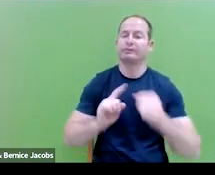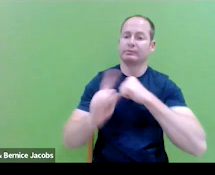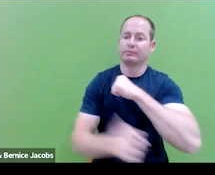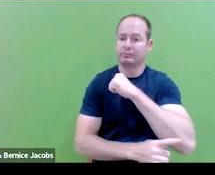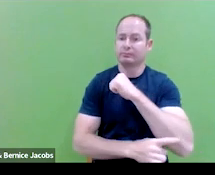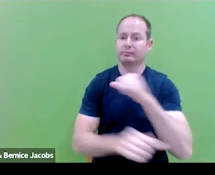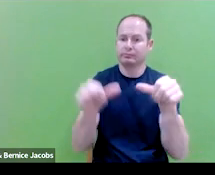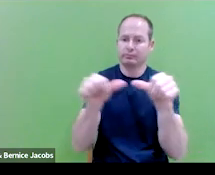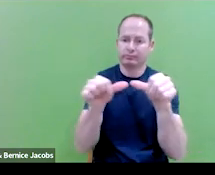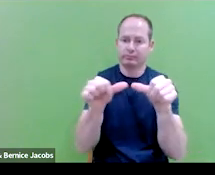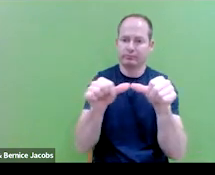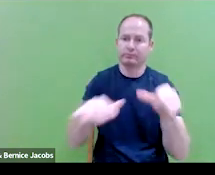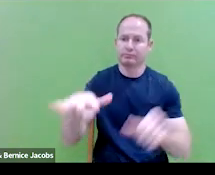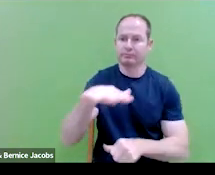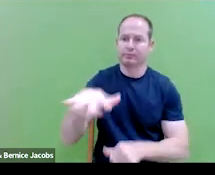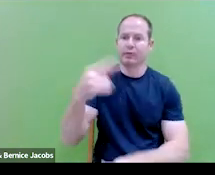for approach and use.